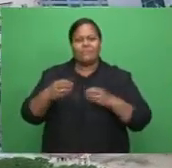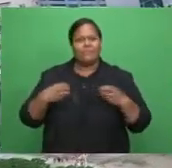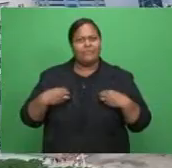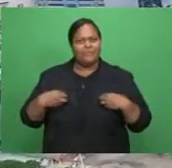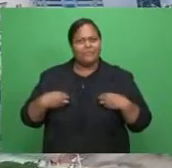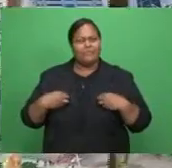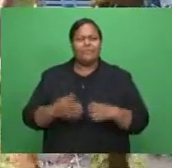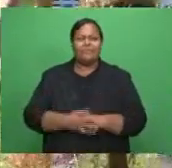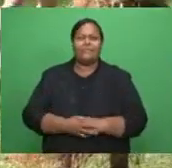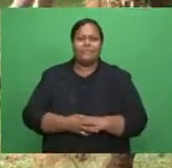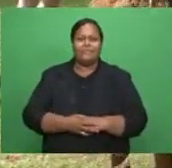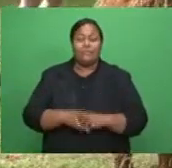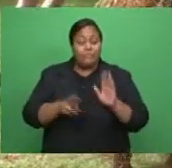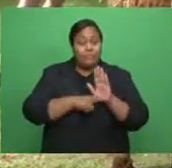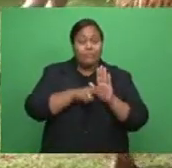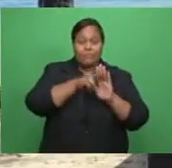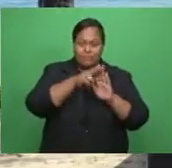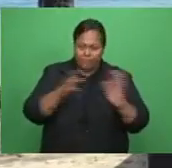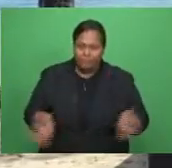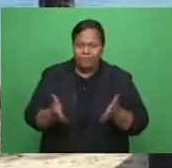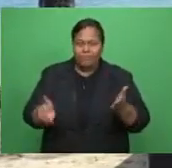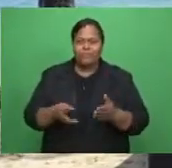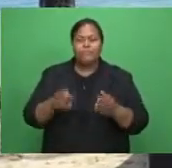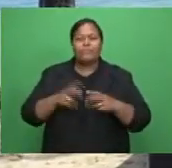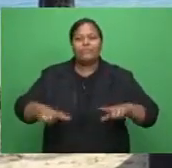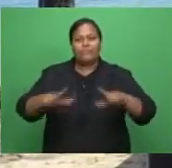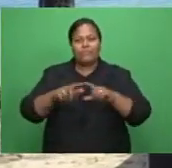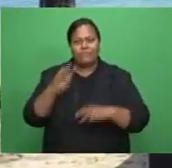And resorts push domestic tourism.